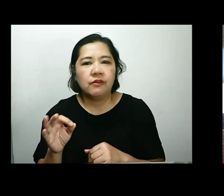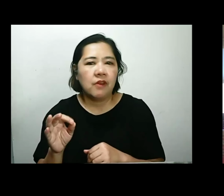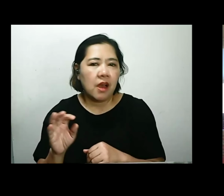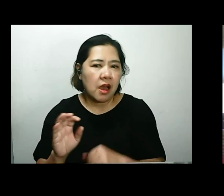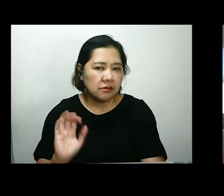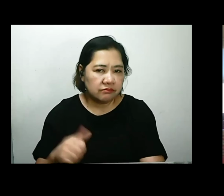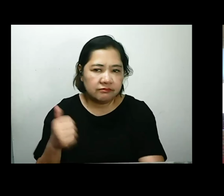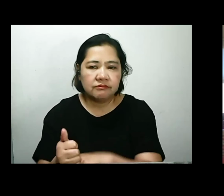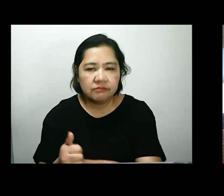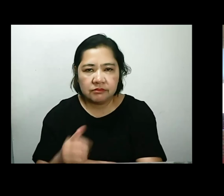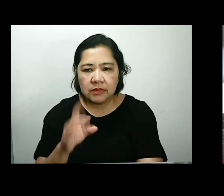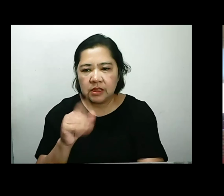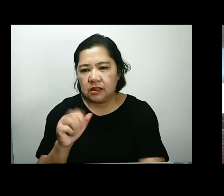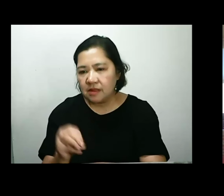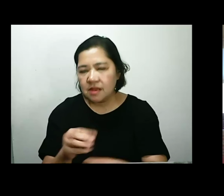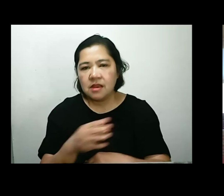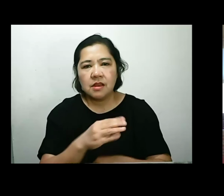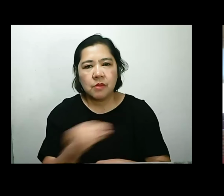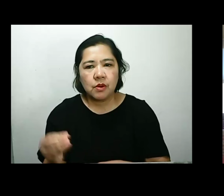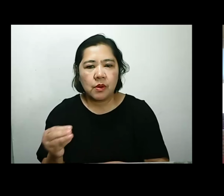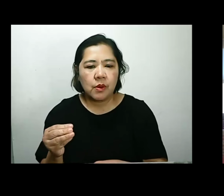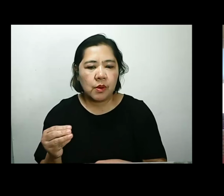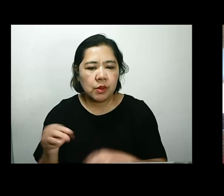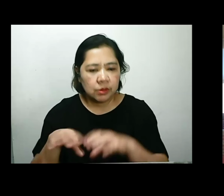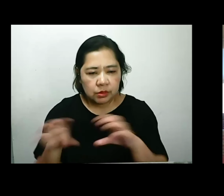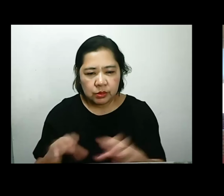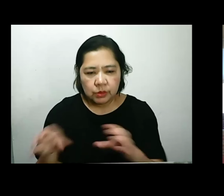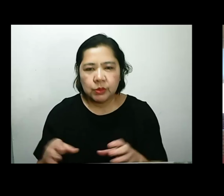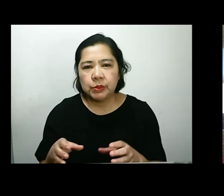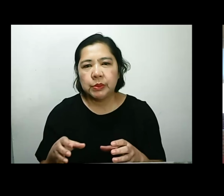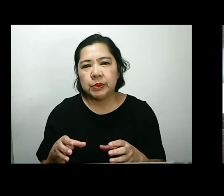do quarrying, you do all those